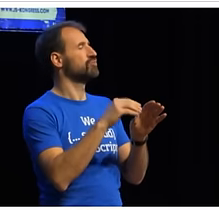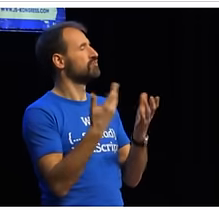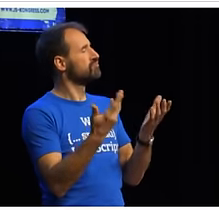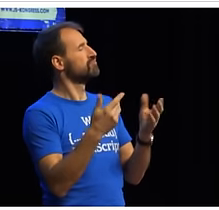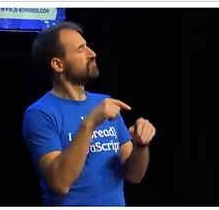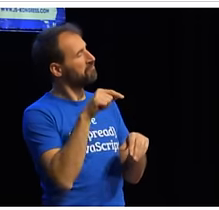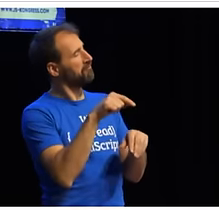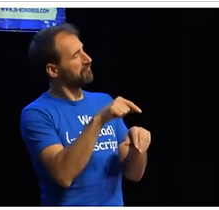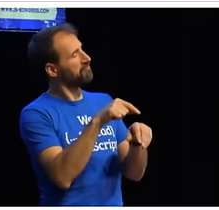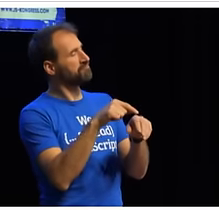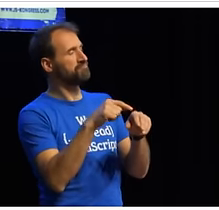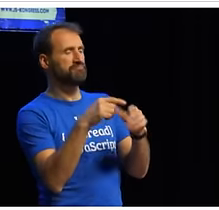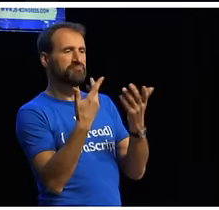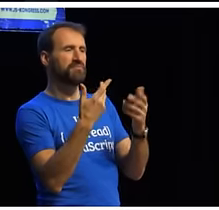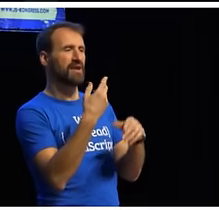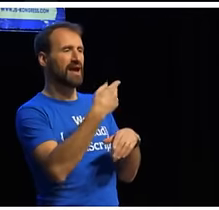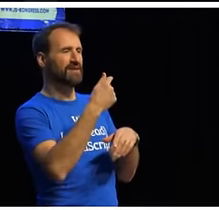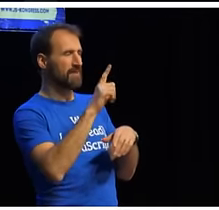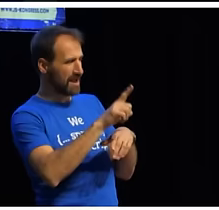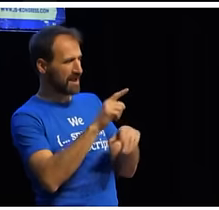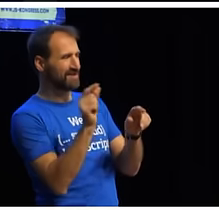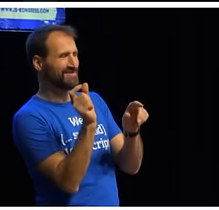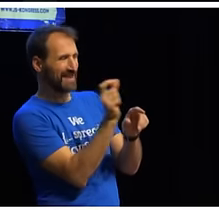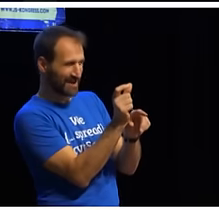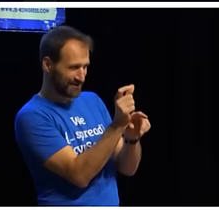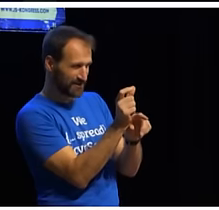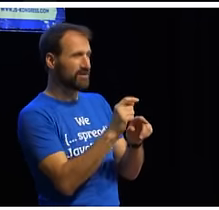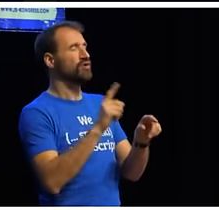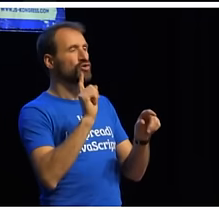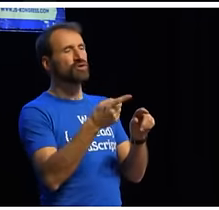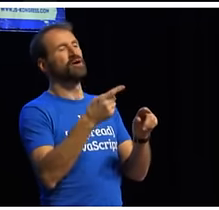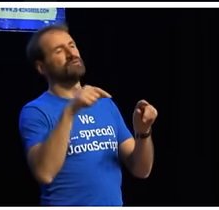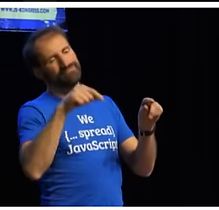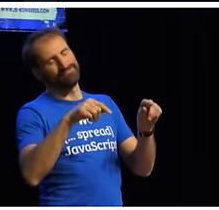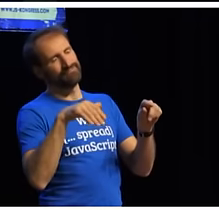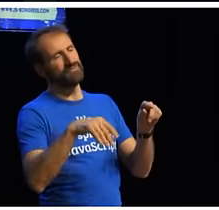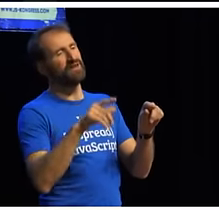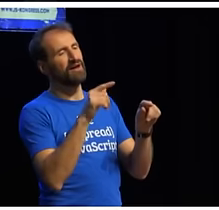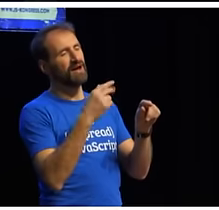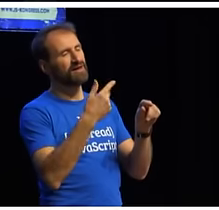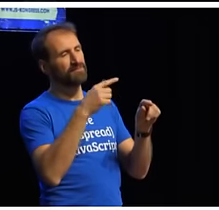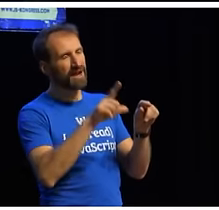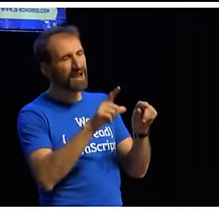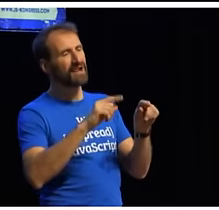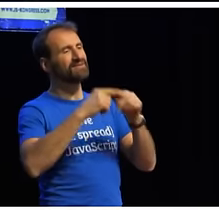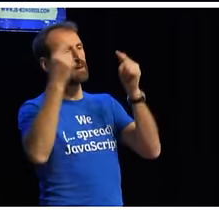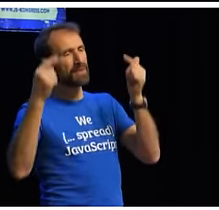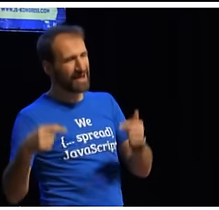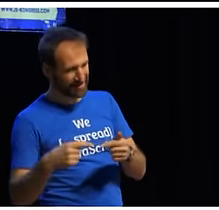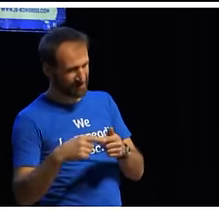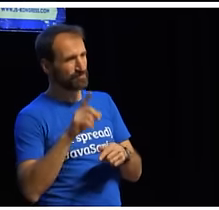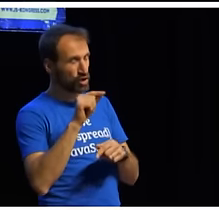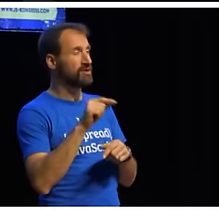of myUserProfile. And then we have an HTML template. So the template language of Angular 2 is